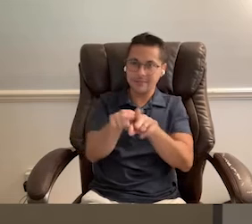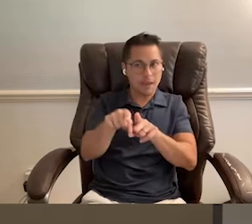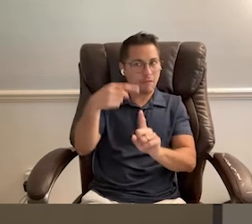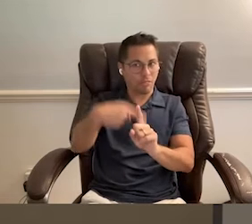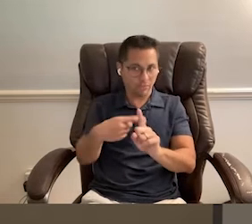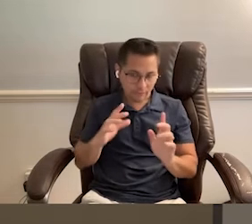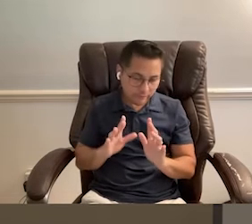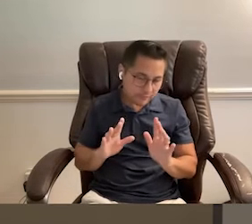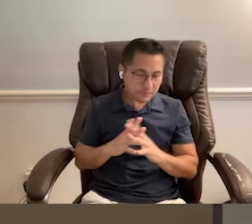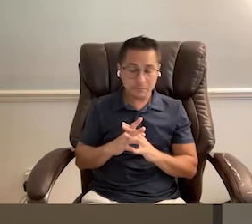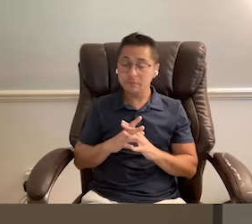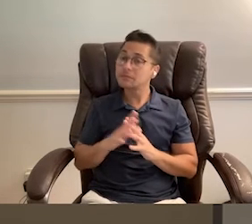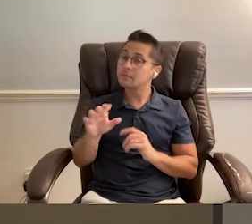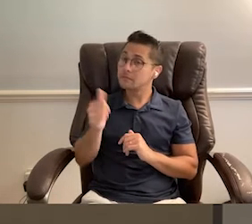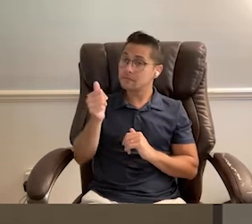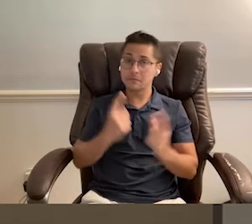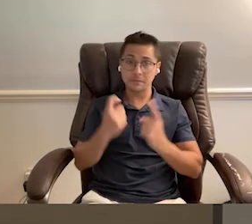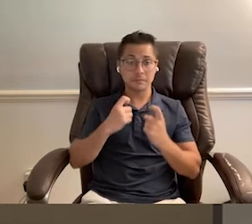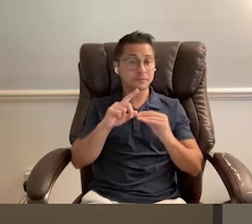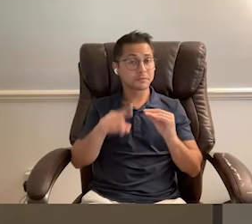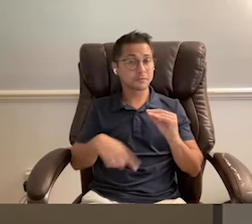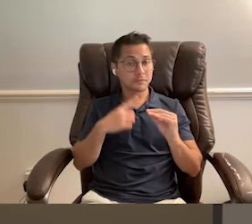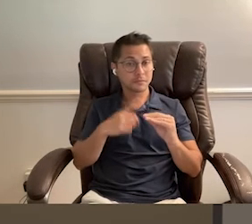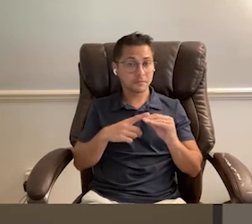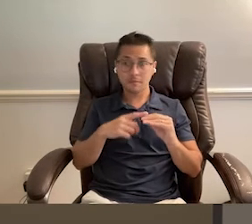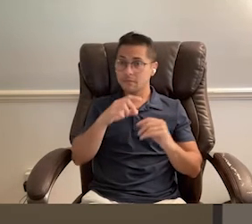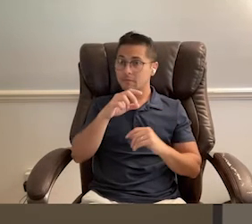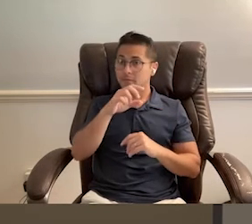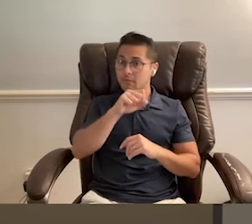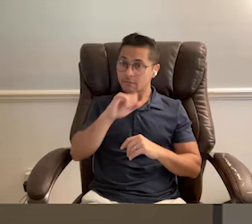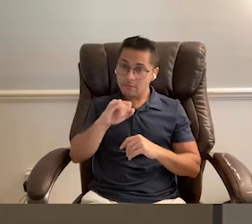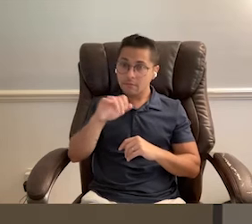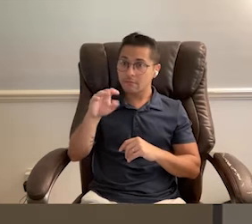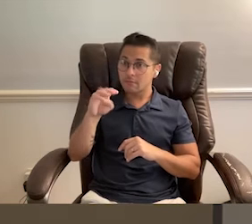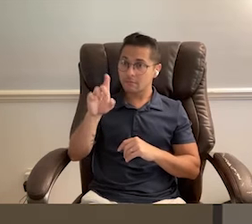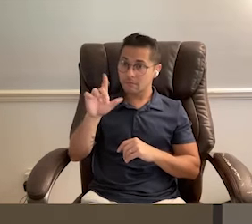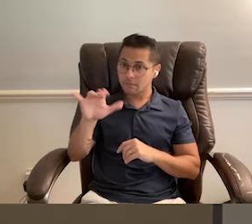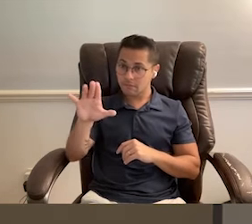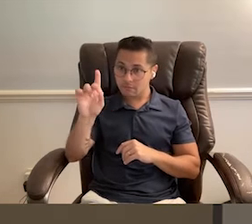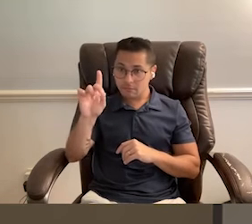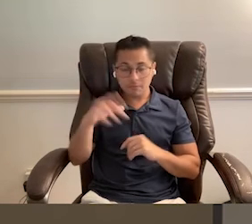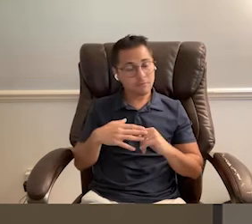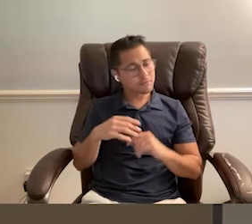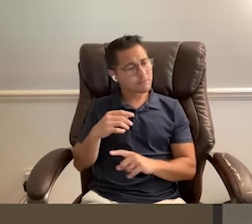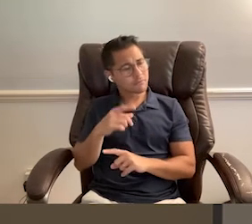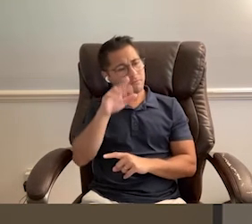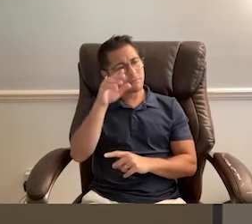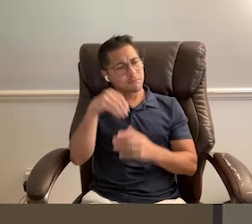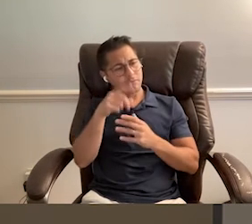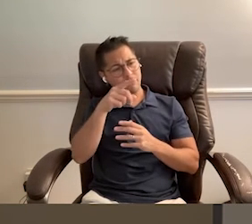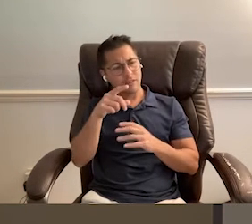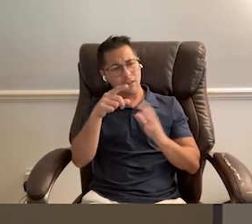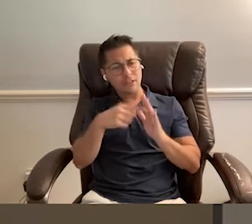Any questions on SSI and Medicaid? Yes, Just ma'am. in your example, so if she took it out in May and